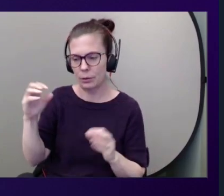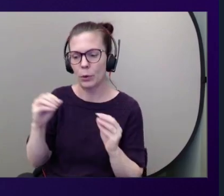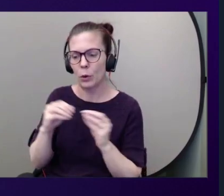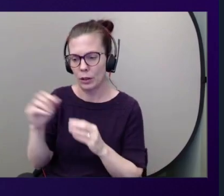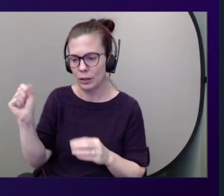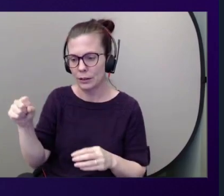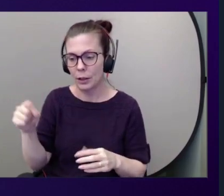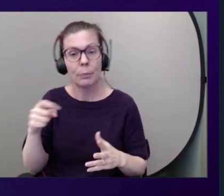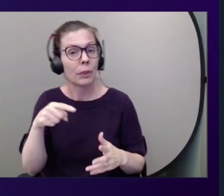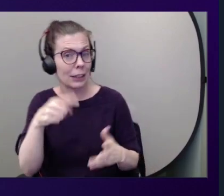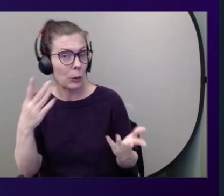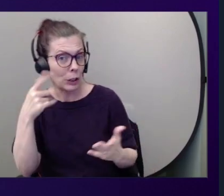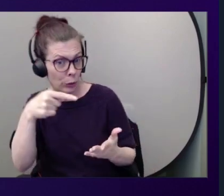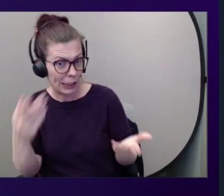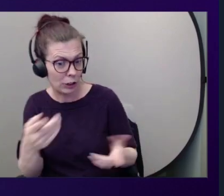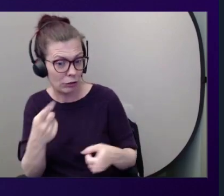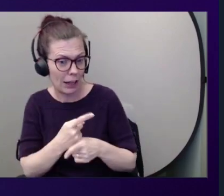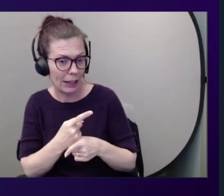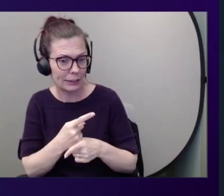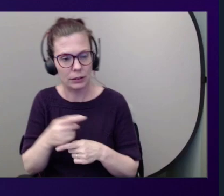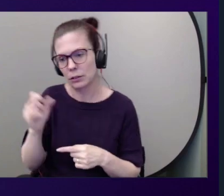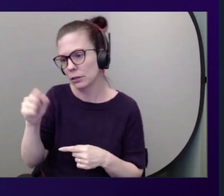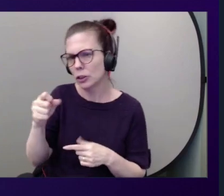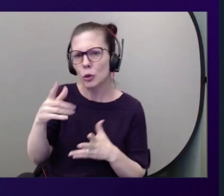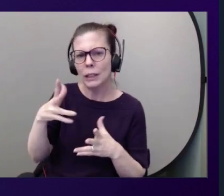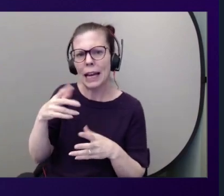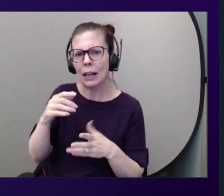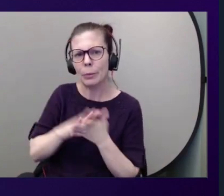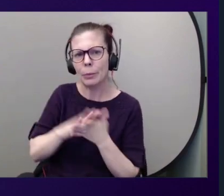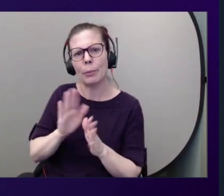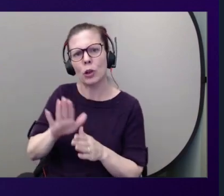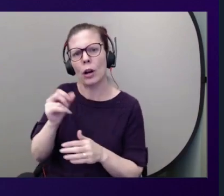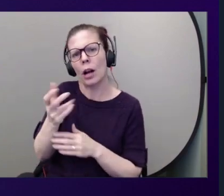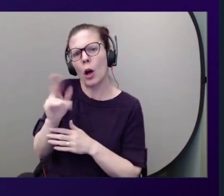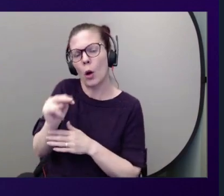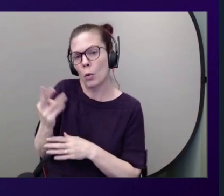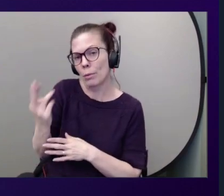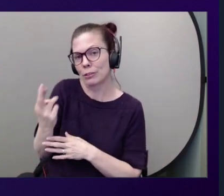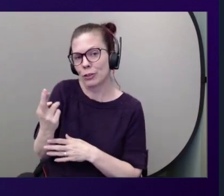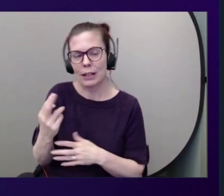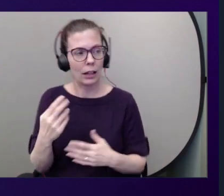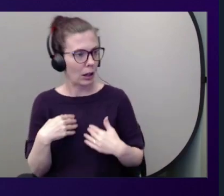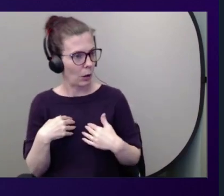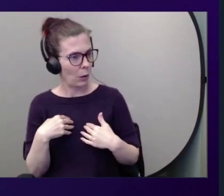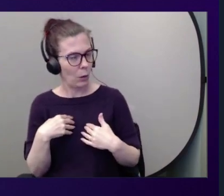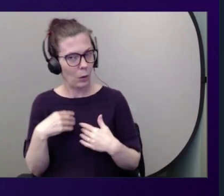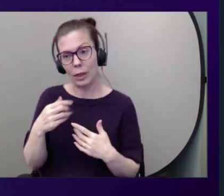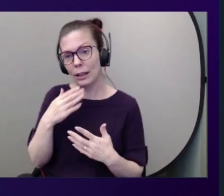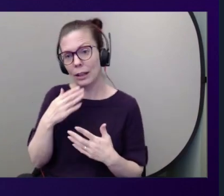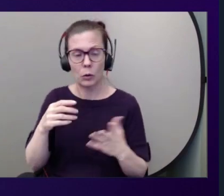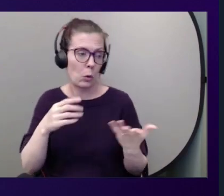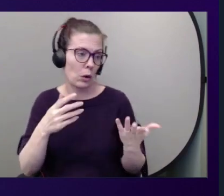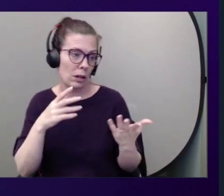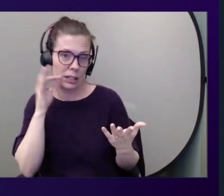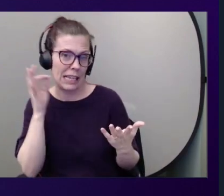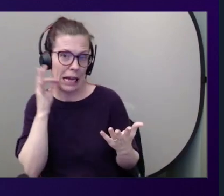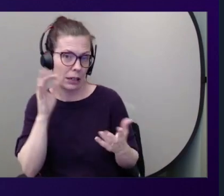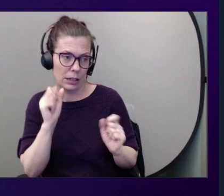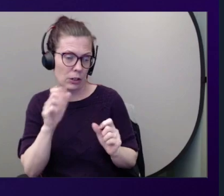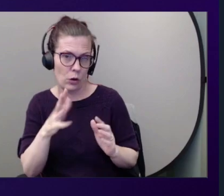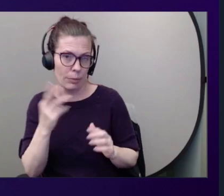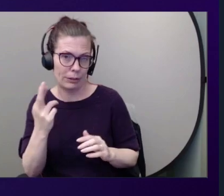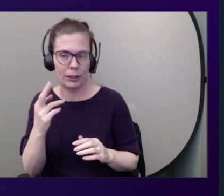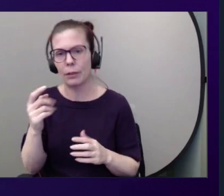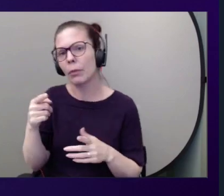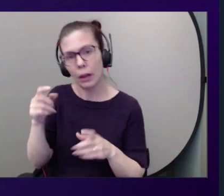what you're here to tell us about, right, Brooke? Yes. You can be your own best friend is the moral of the story today. Or have a cat as your best friend. Yeah, and they can also